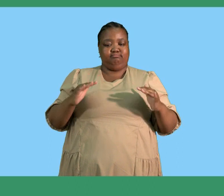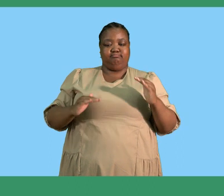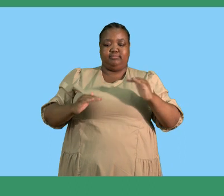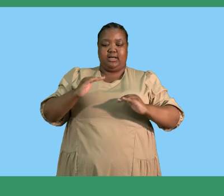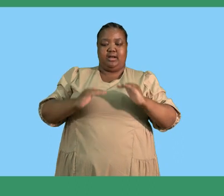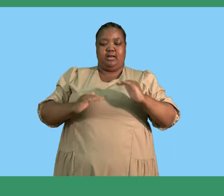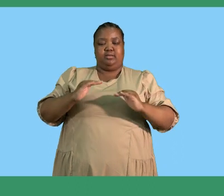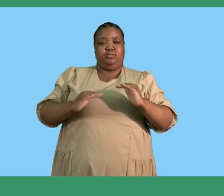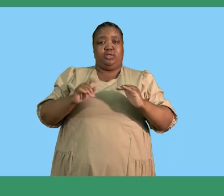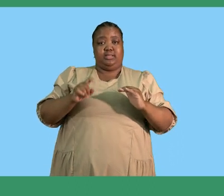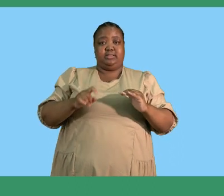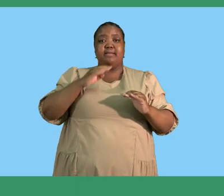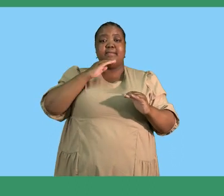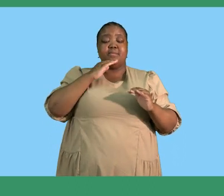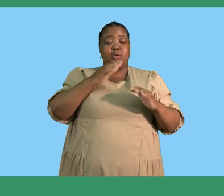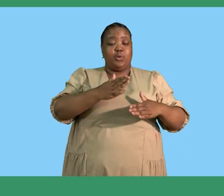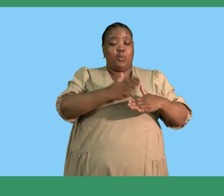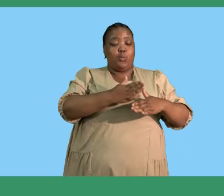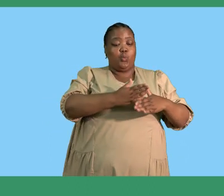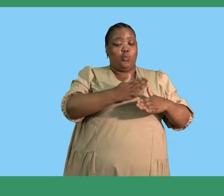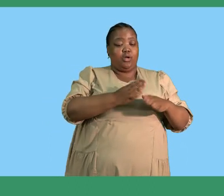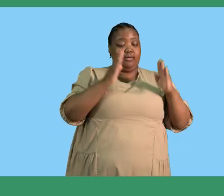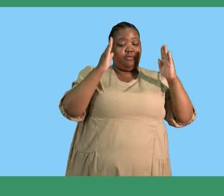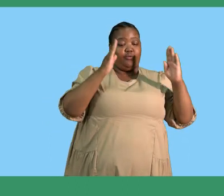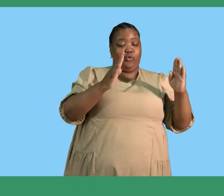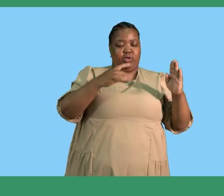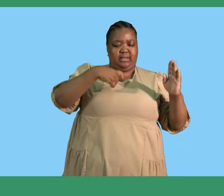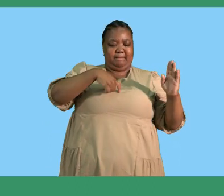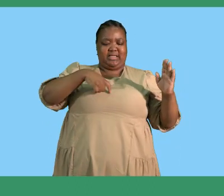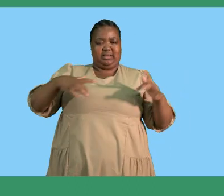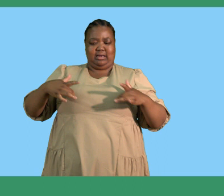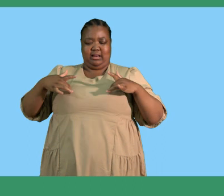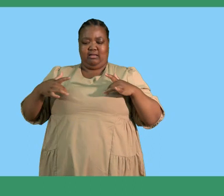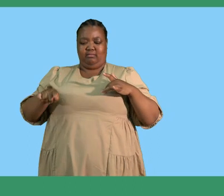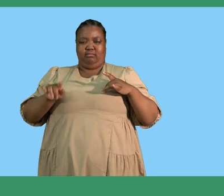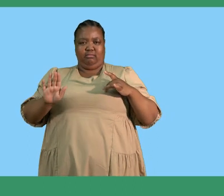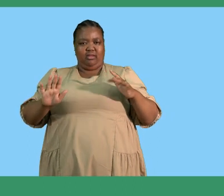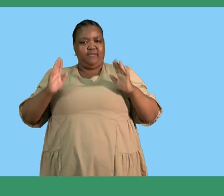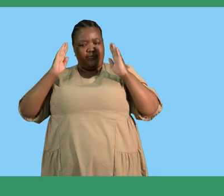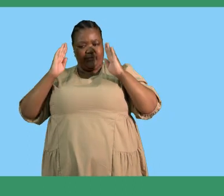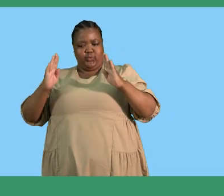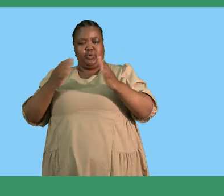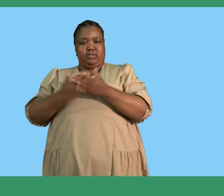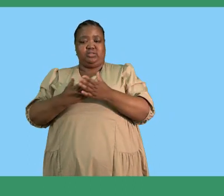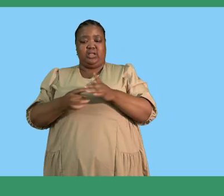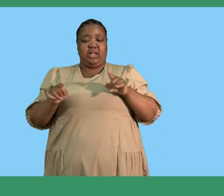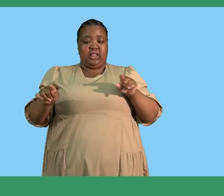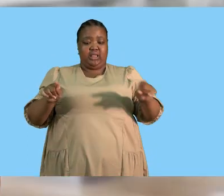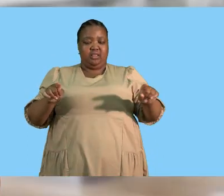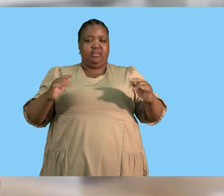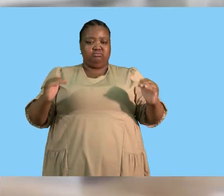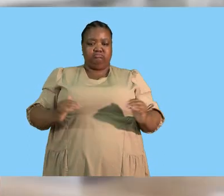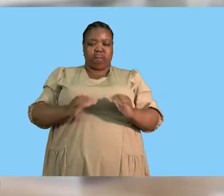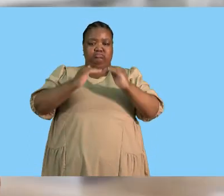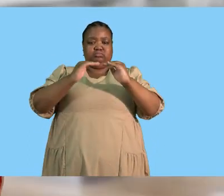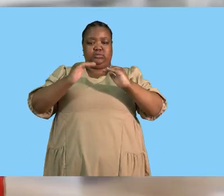lifestyle, meaning that you must focus on your work and focus on your personal life and have a balance between the two,